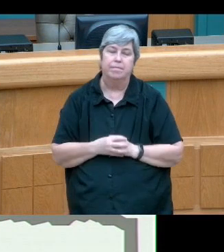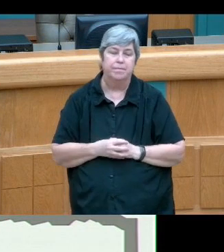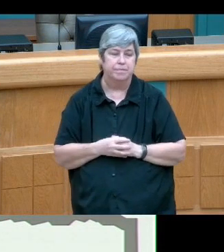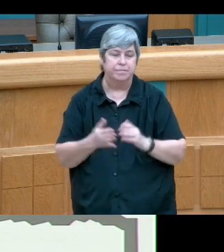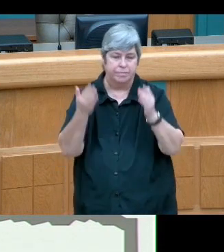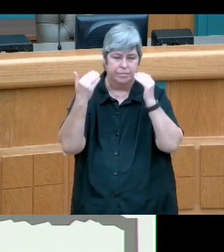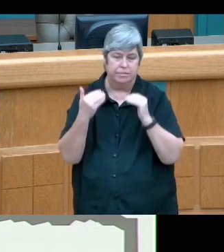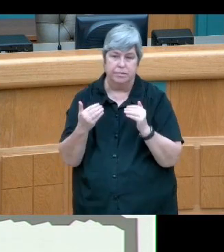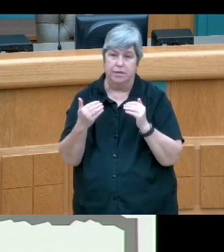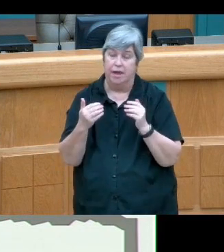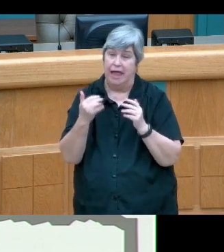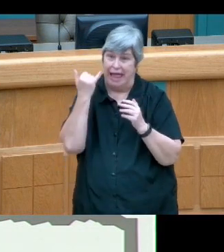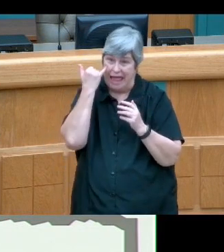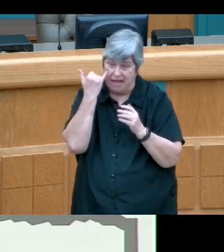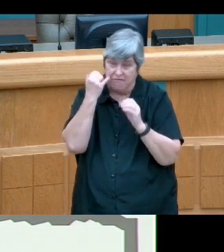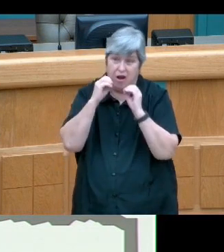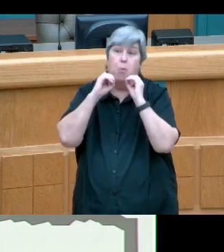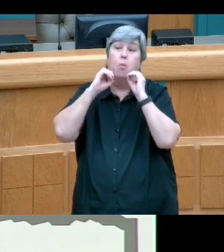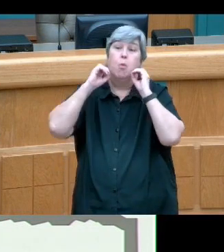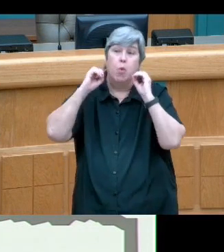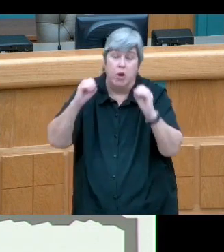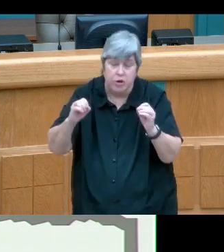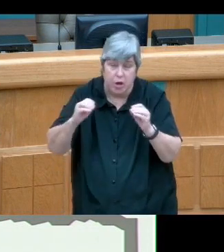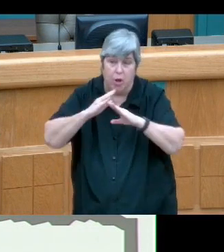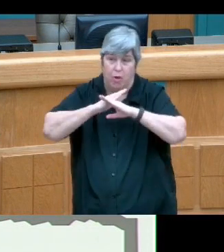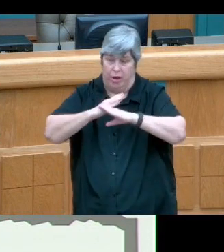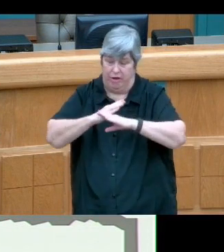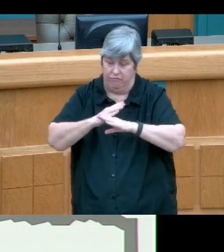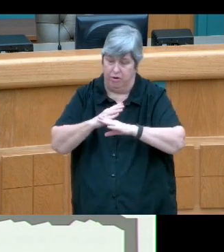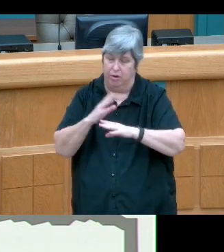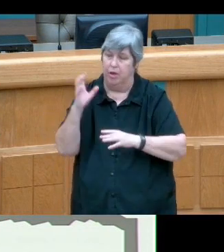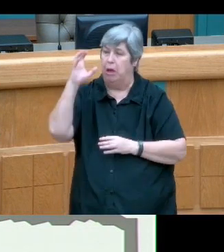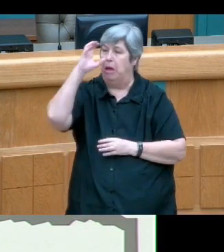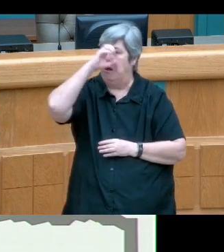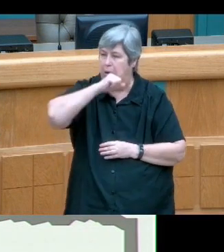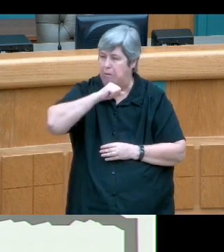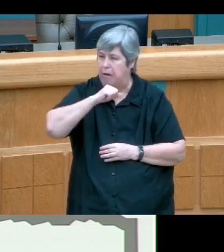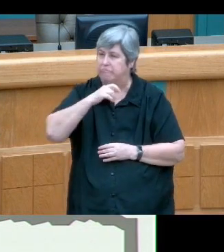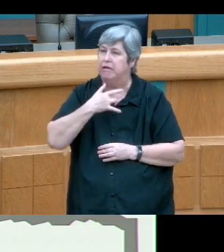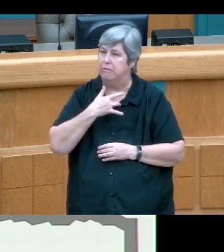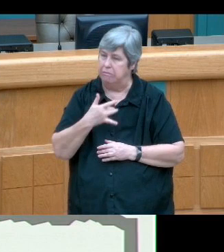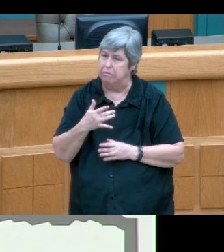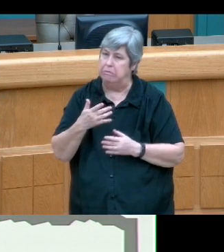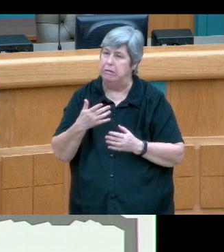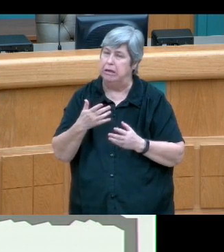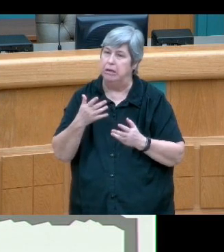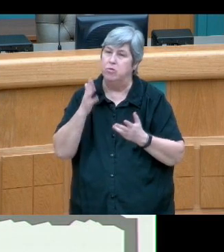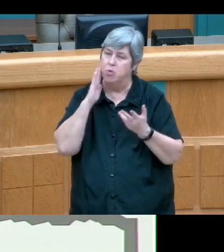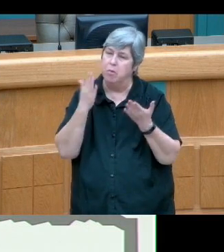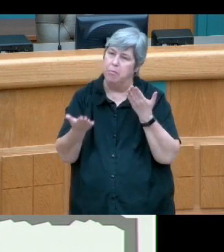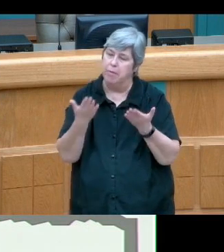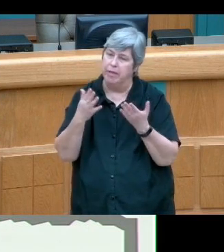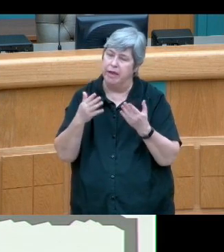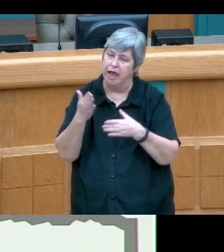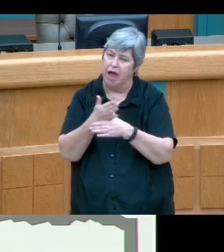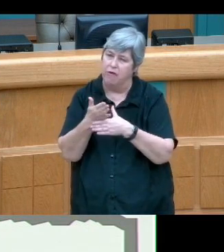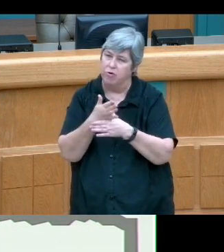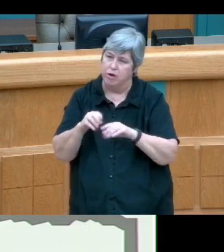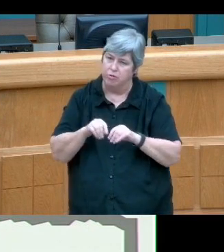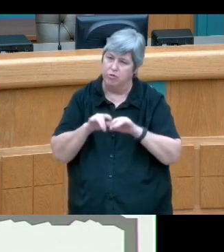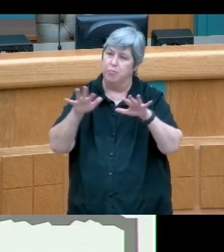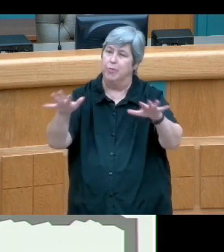So without interventions, we can estimate the average spread rate of COVID-19 in